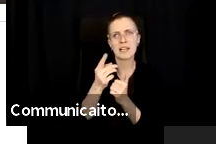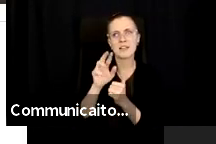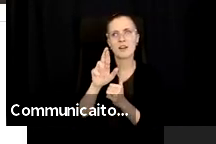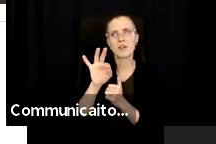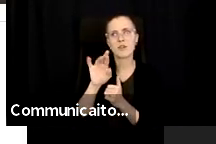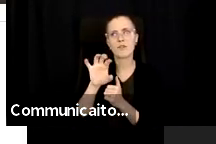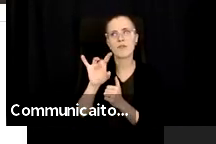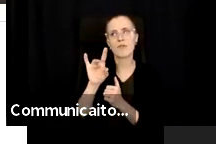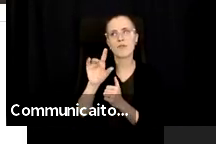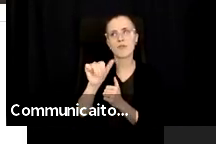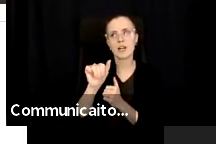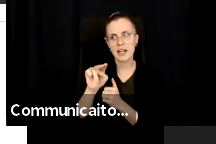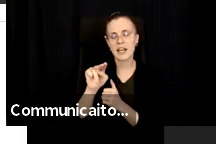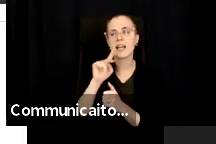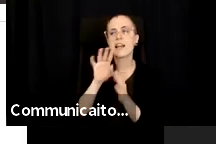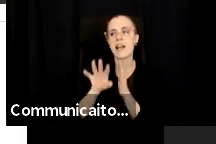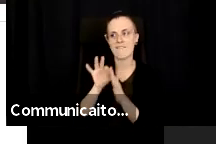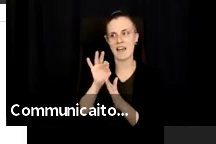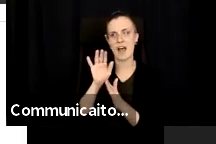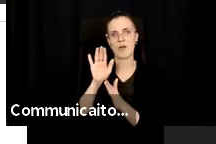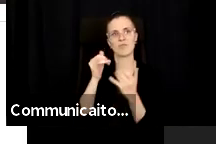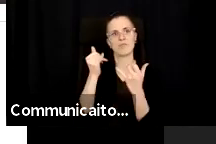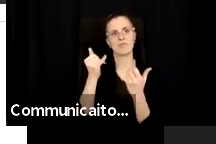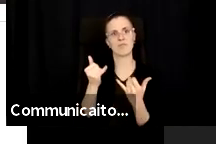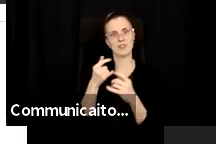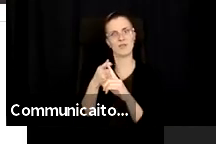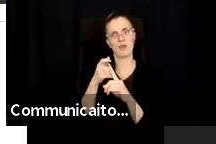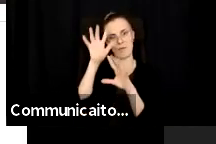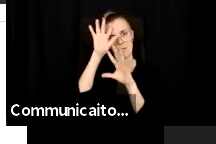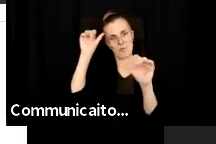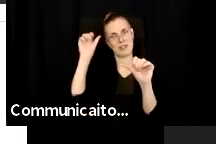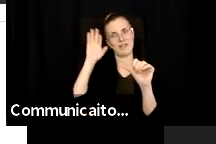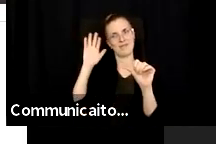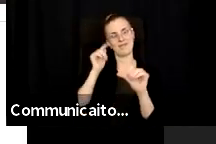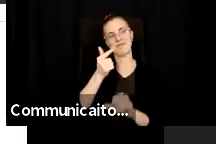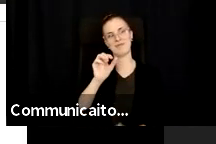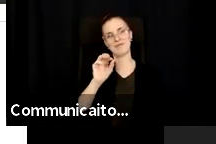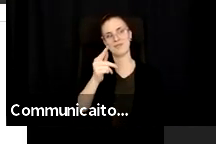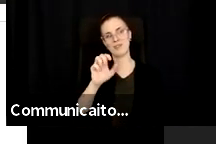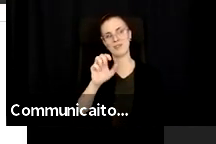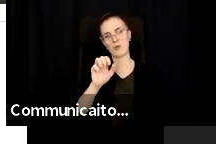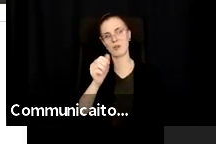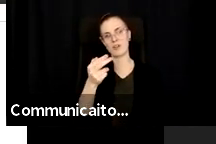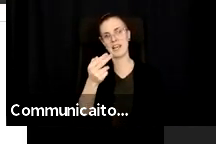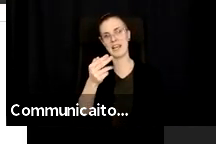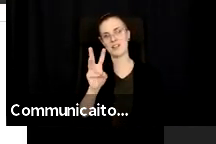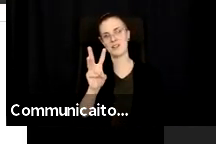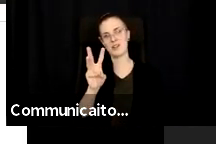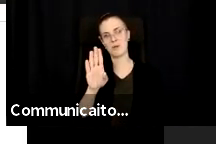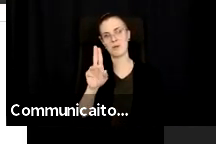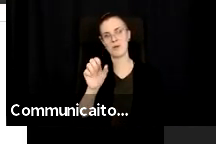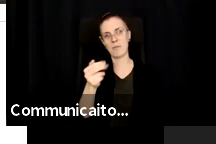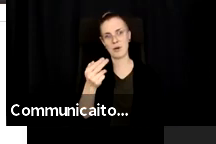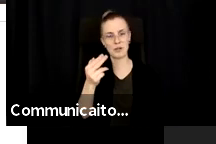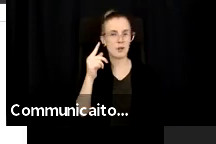introduction from President George H.W. Bush. Let's hear from President Bush.